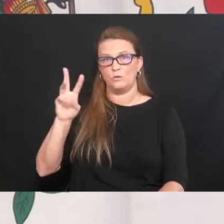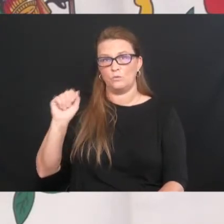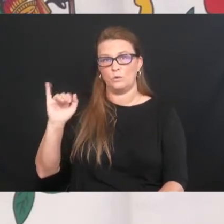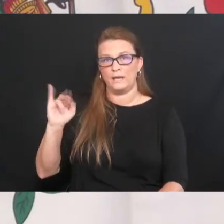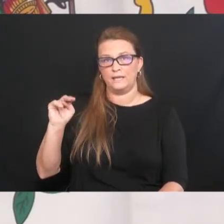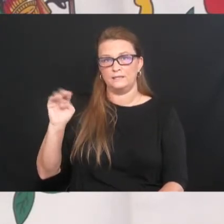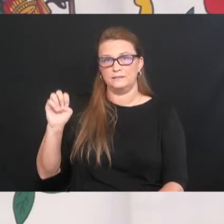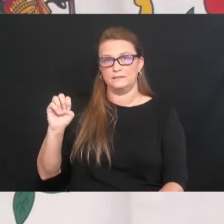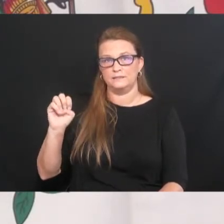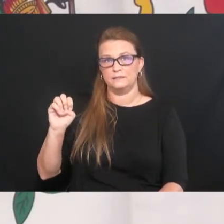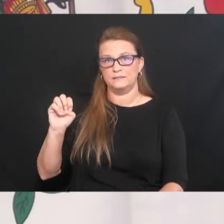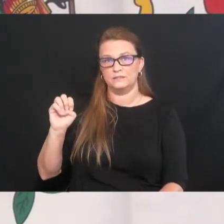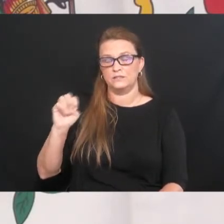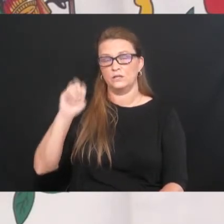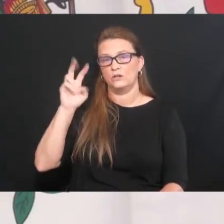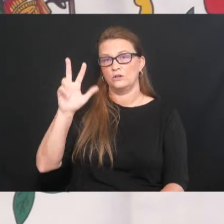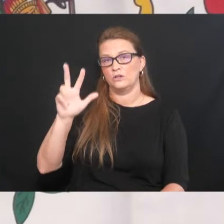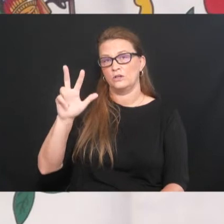County. The